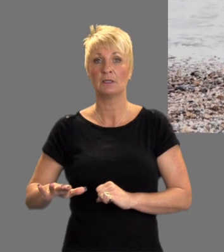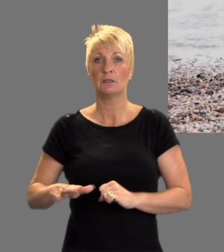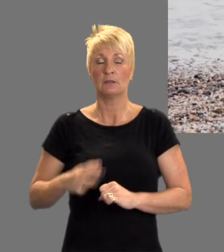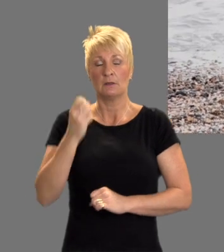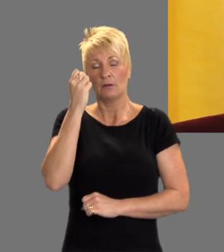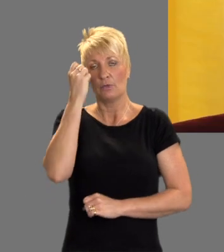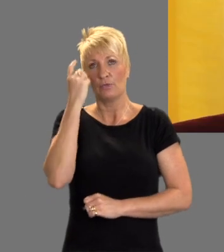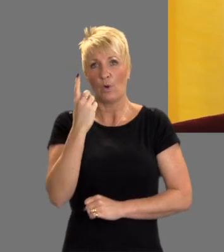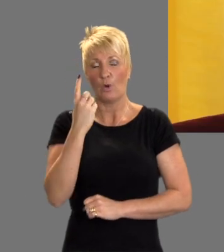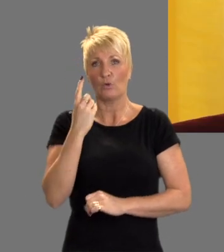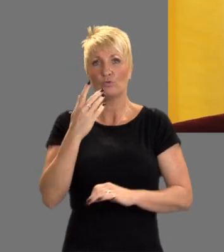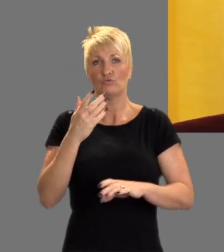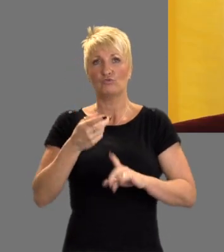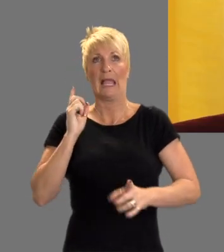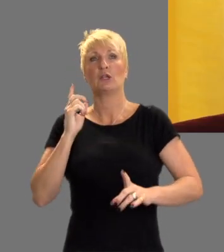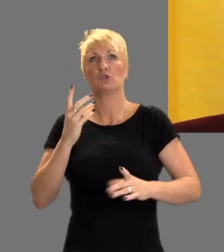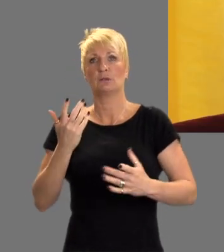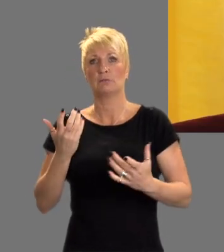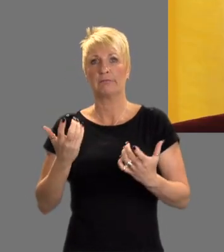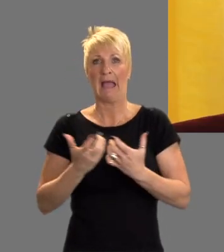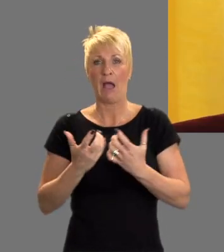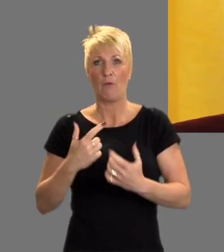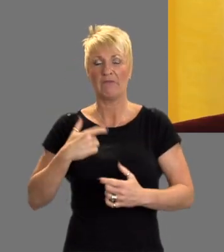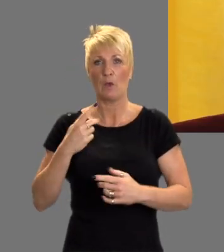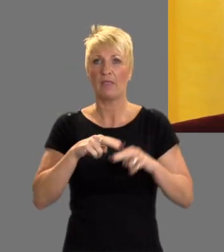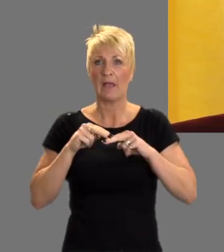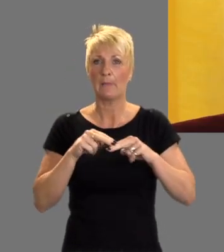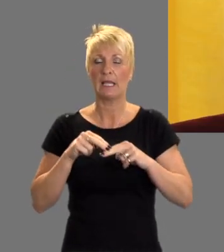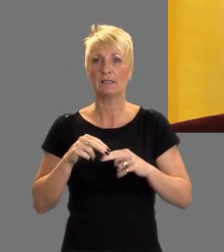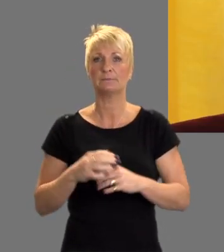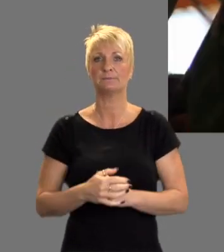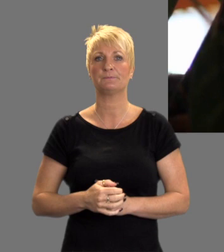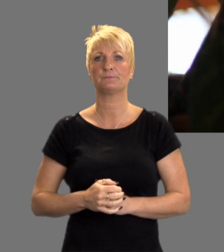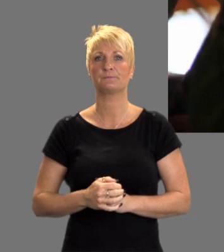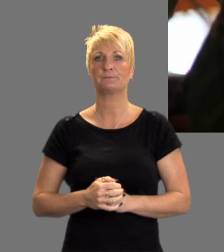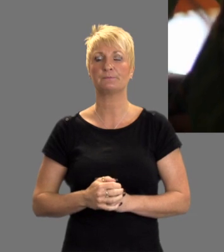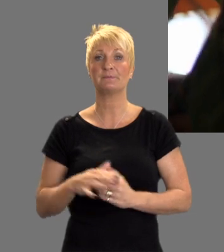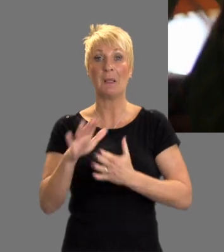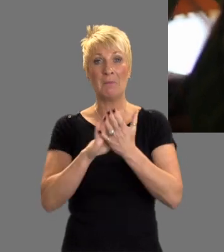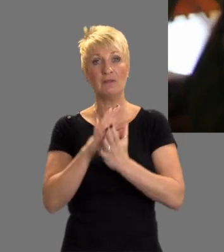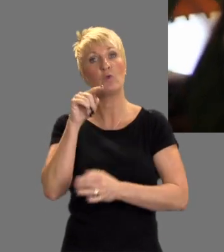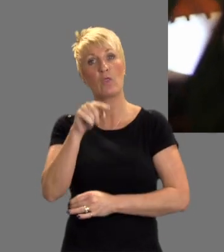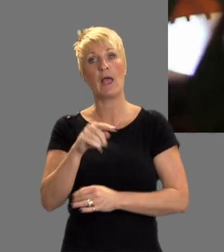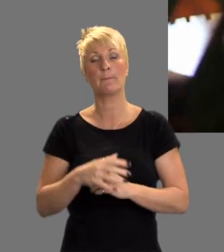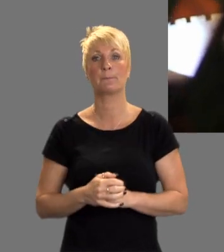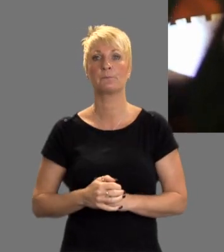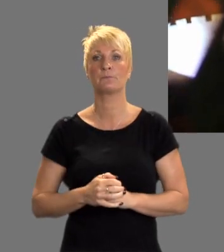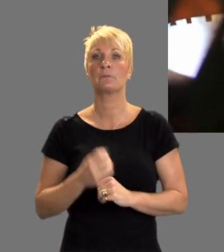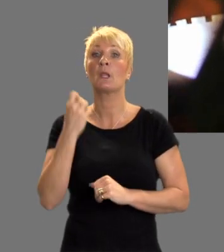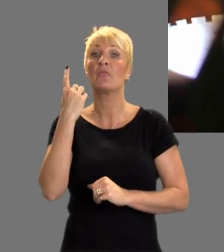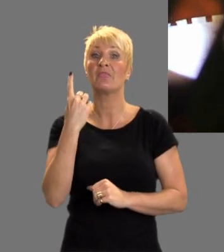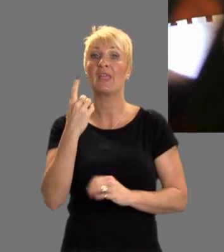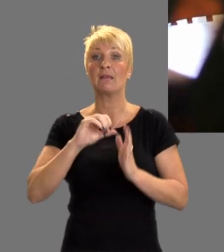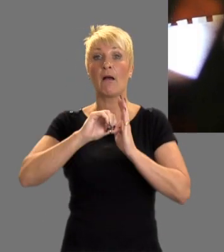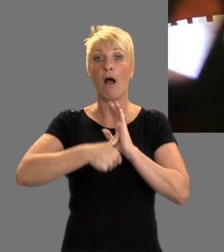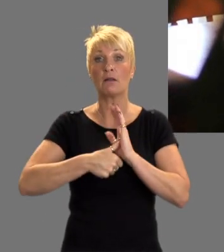of the reaction of other members of the family to this news and what it might mean for them. I think one of the